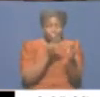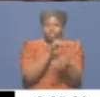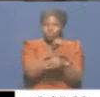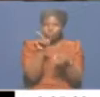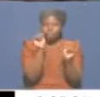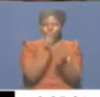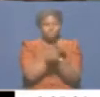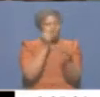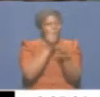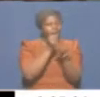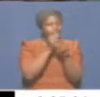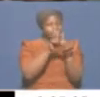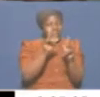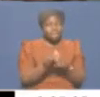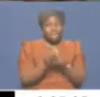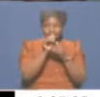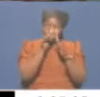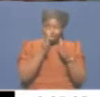viongozi,